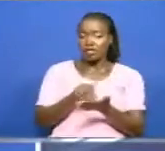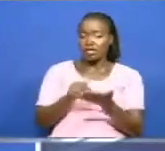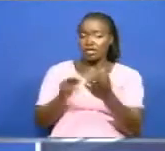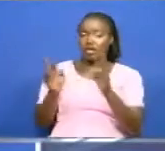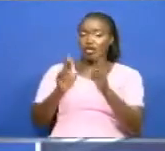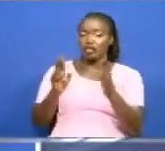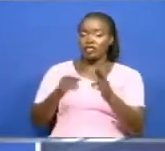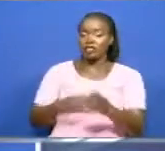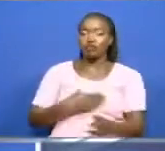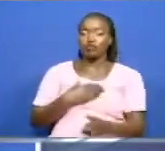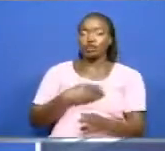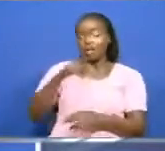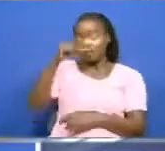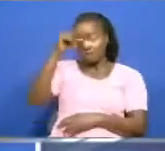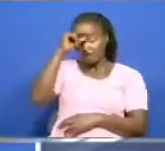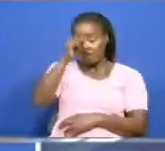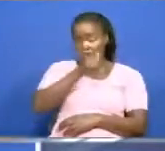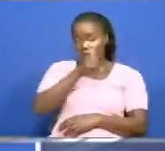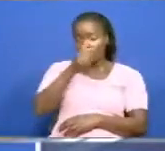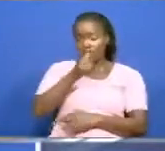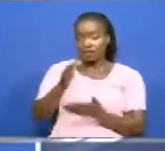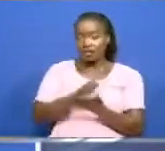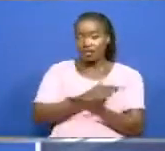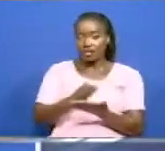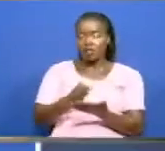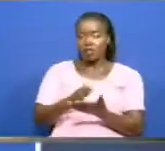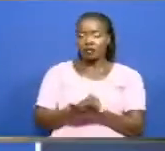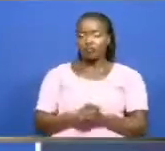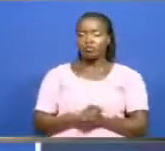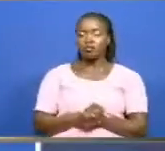ready to host government and private sector data needs.